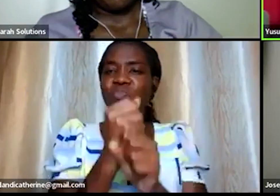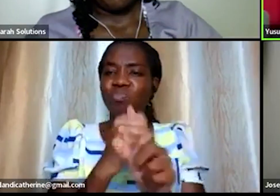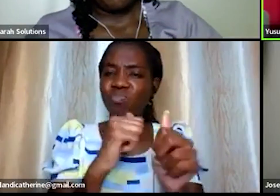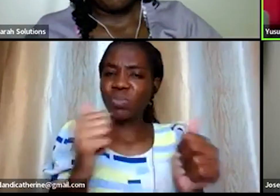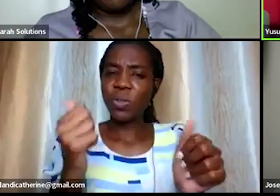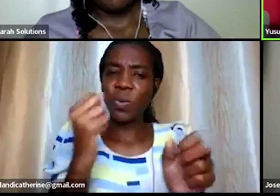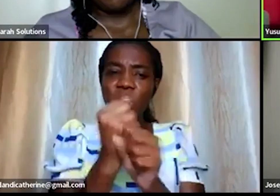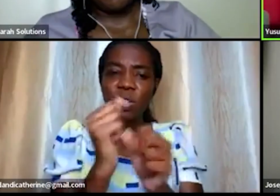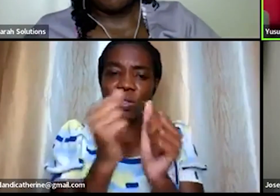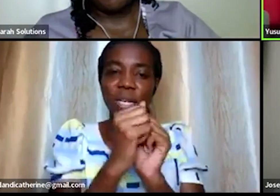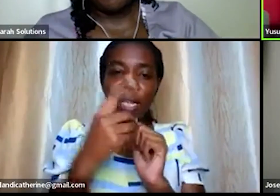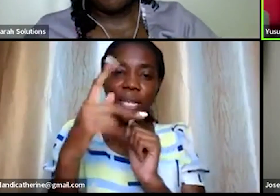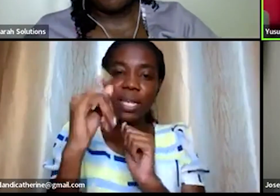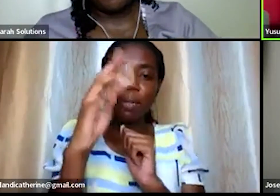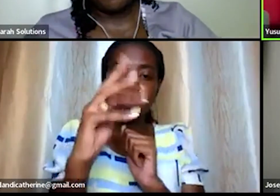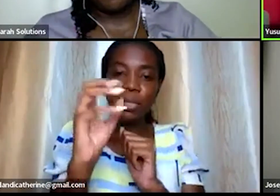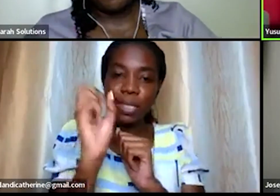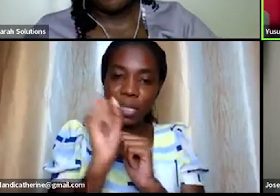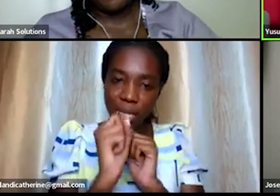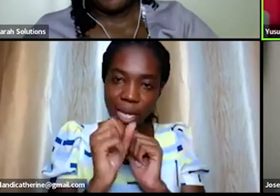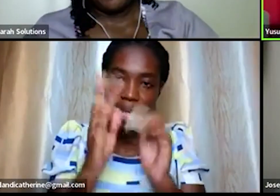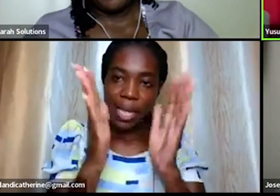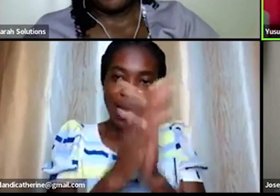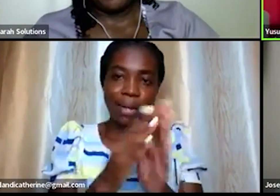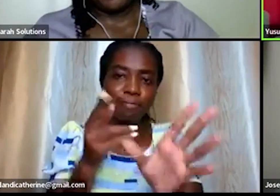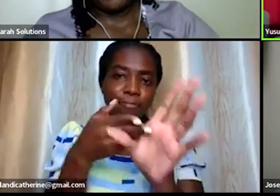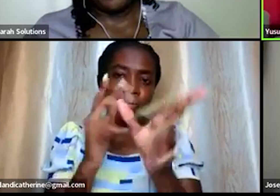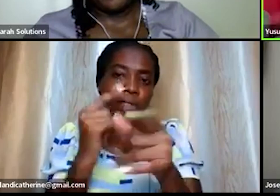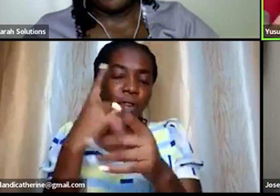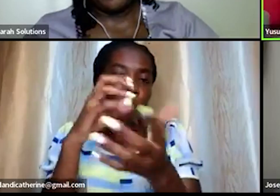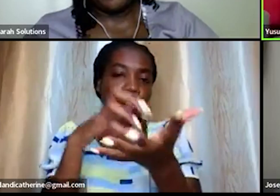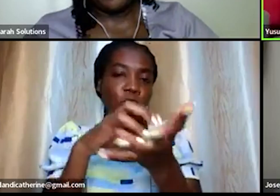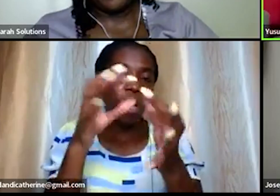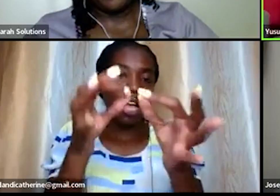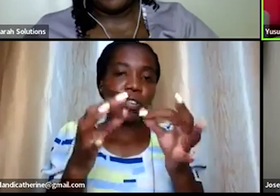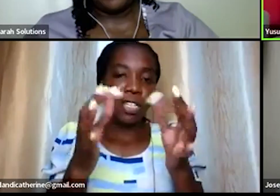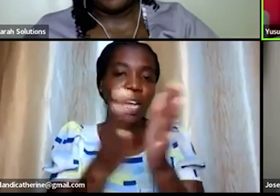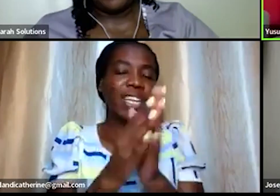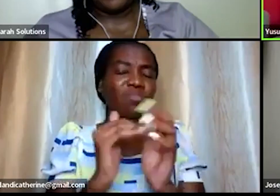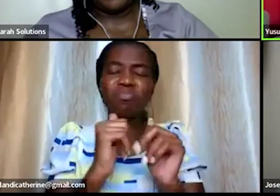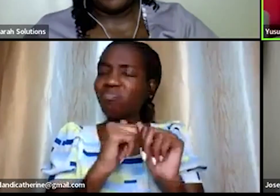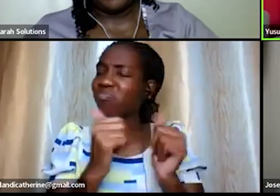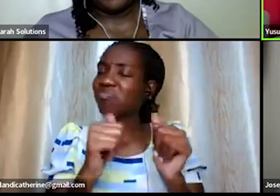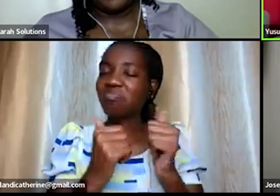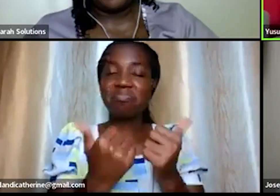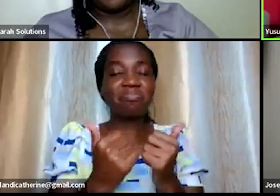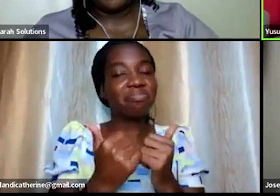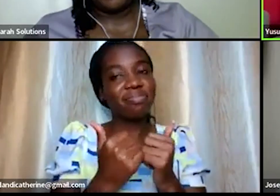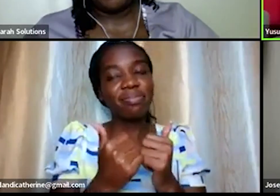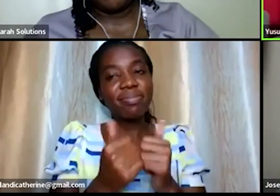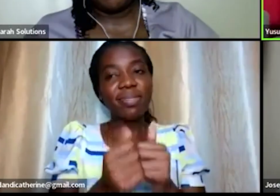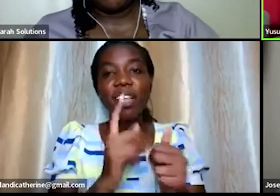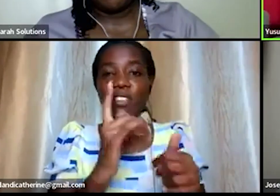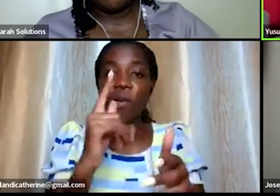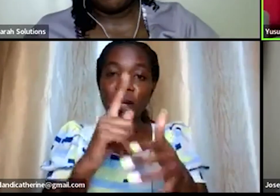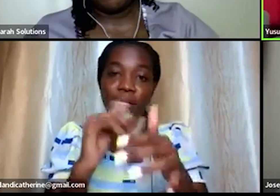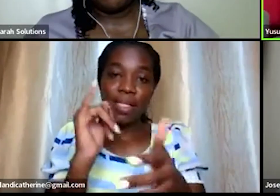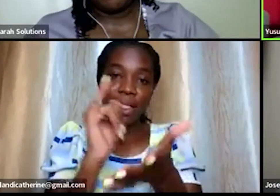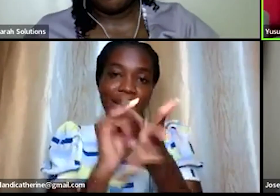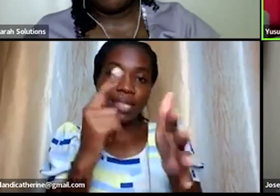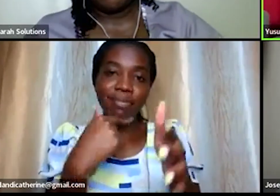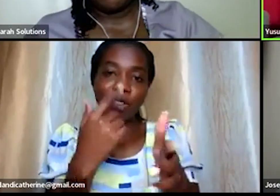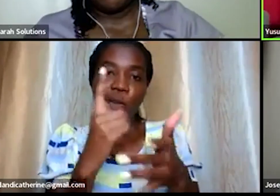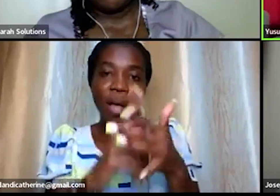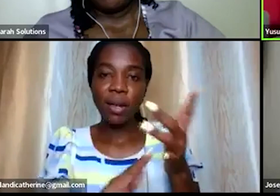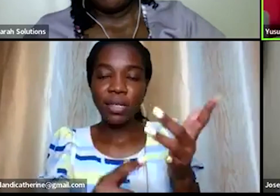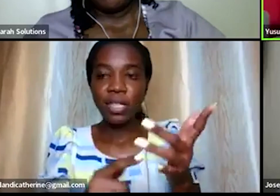kids. He resigned for the position of accounting and she's good. She's doing well. What does that tells you? That you